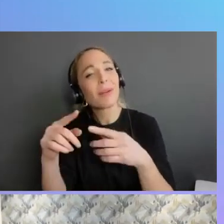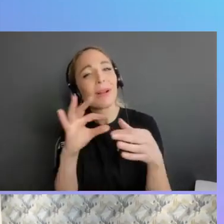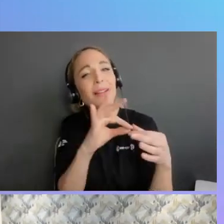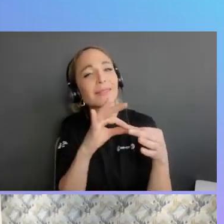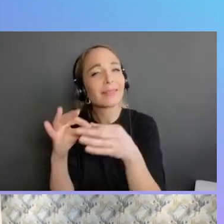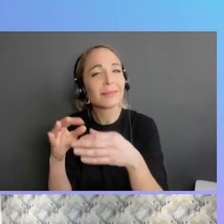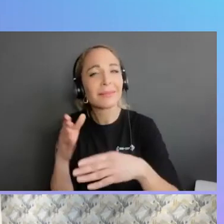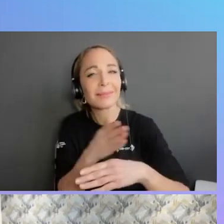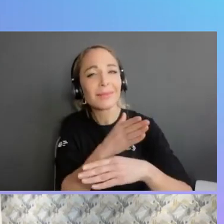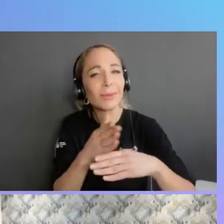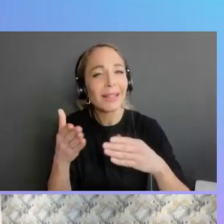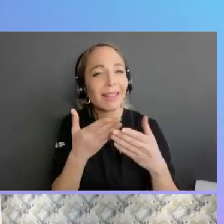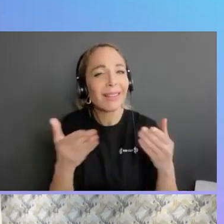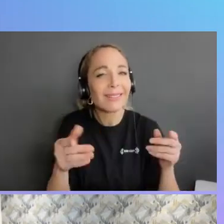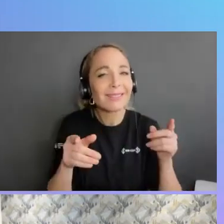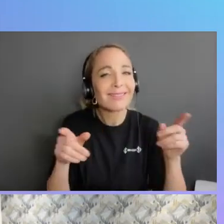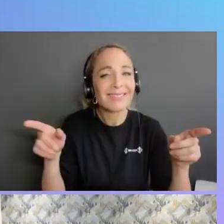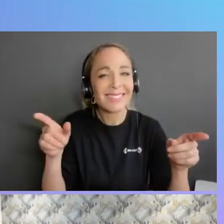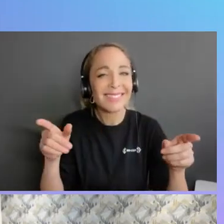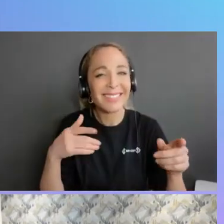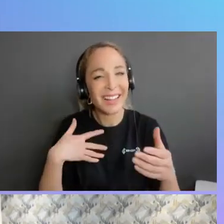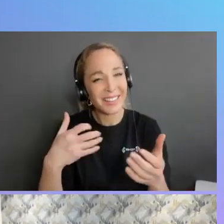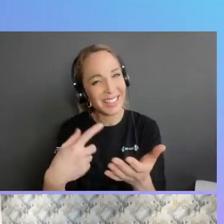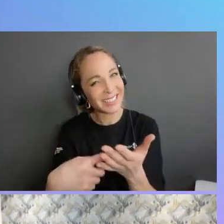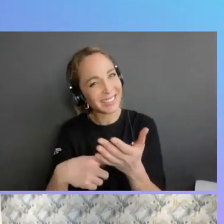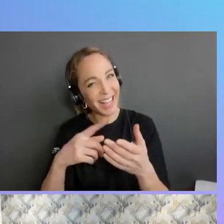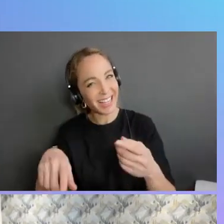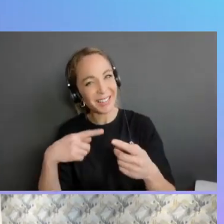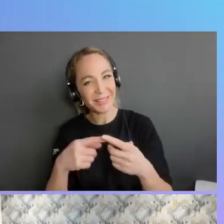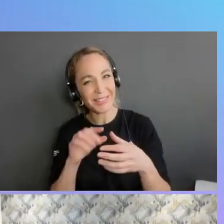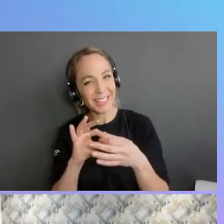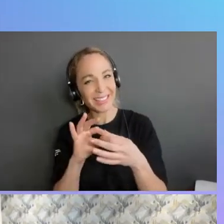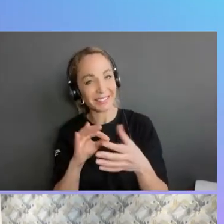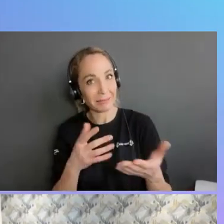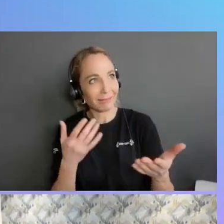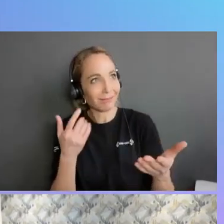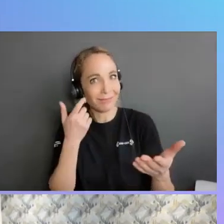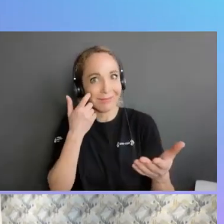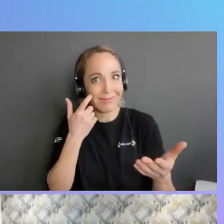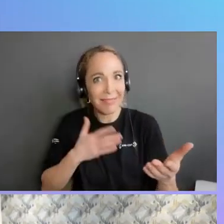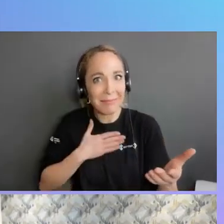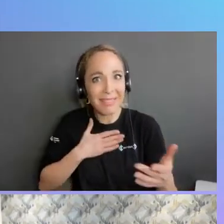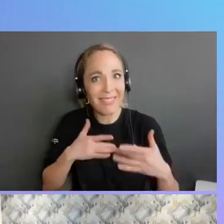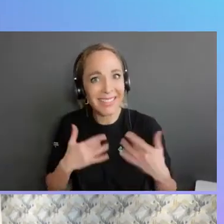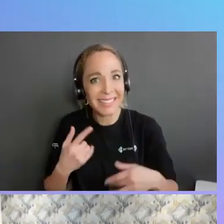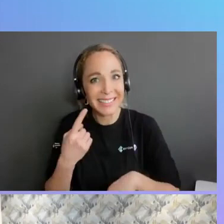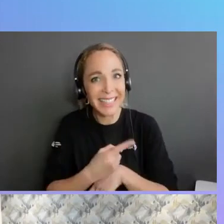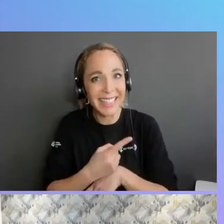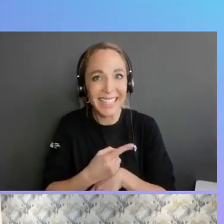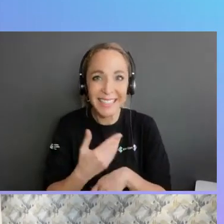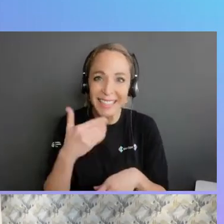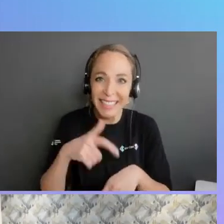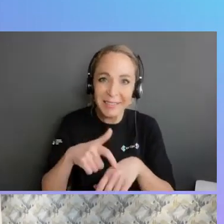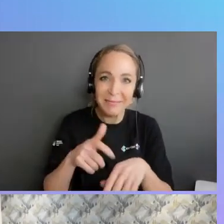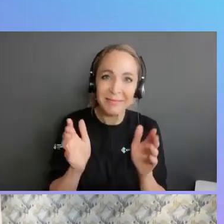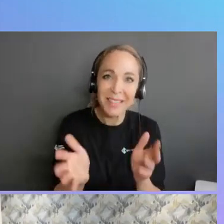about relationship. We just had the Valentine's Day. It's a good time to chat about